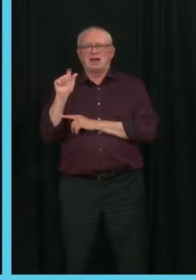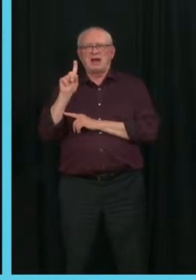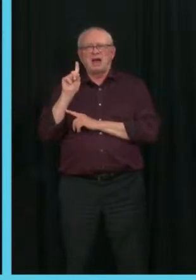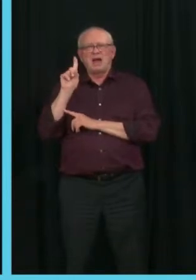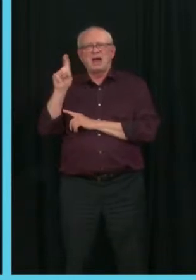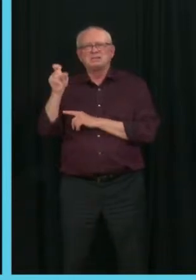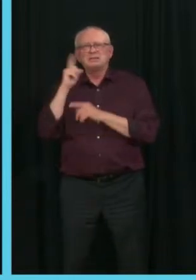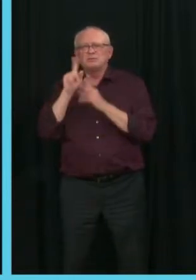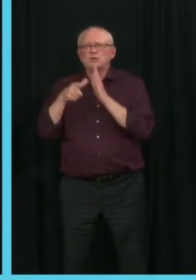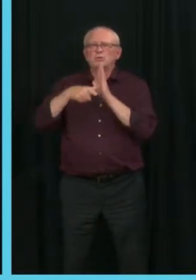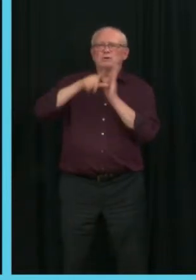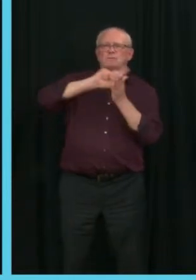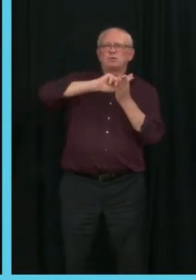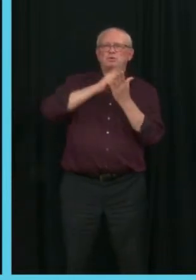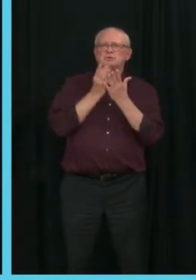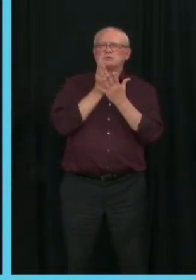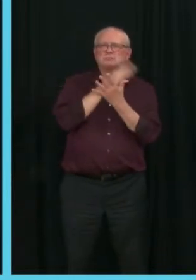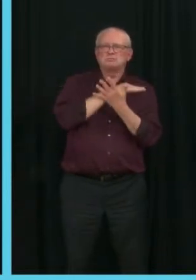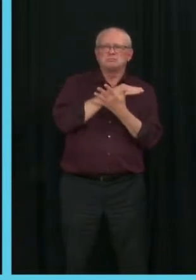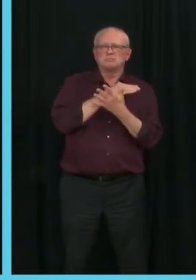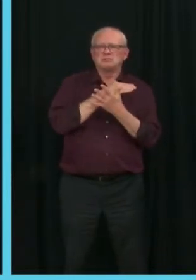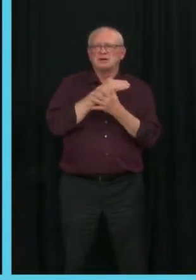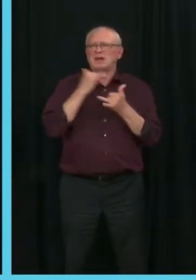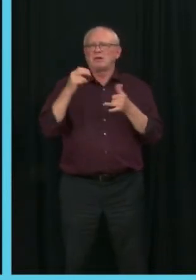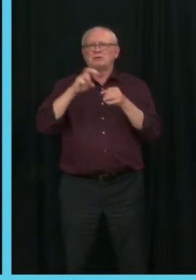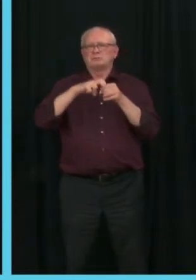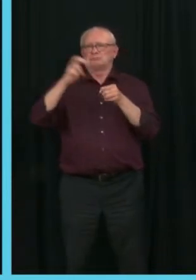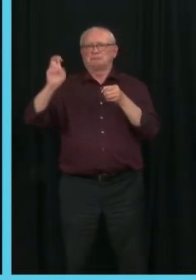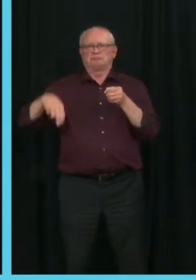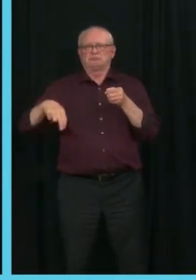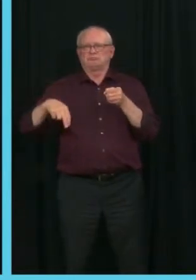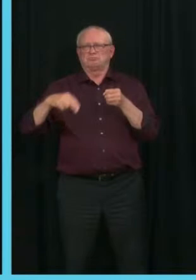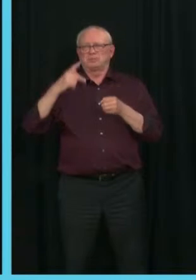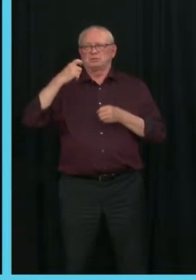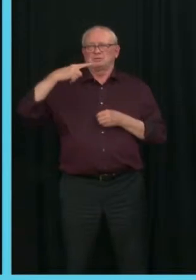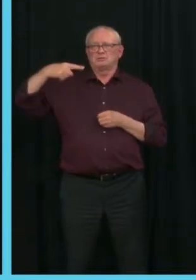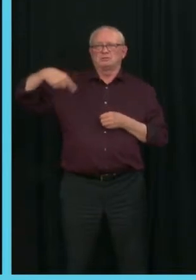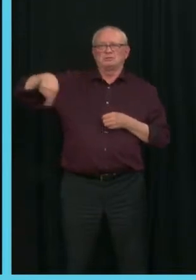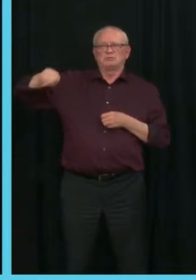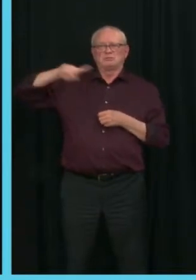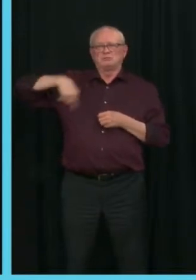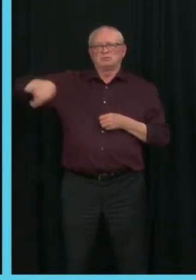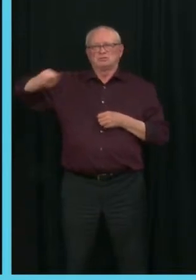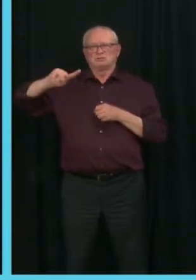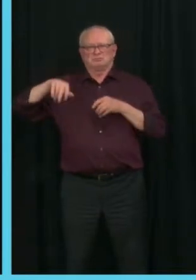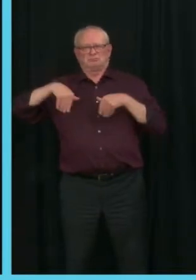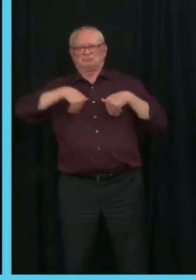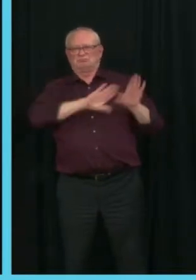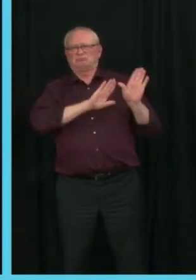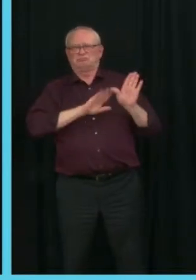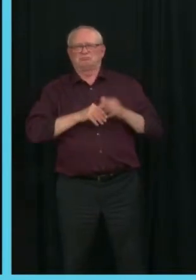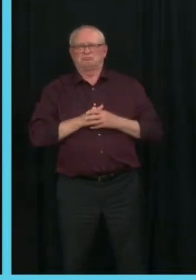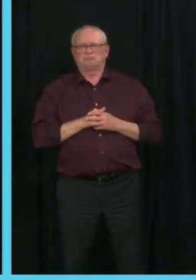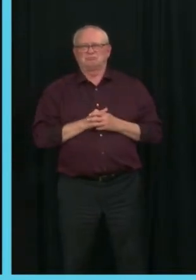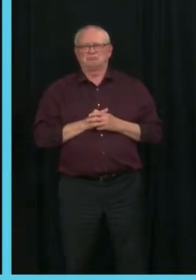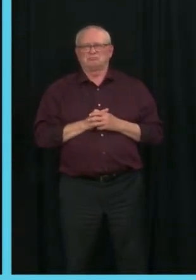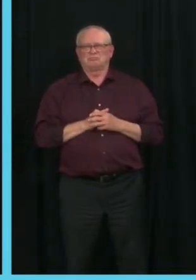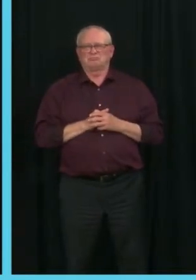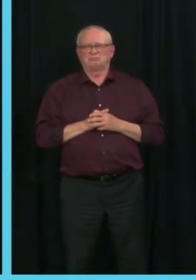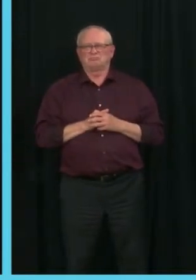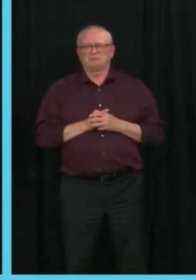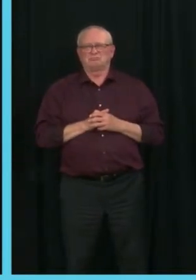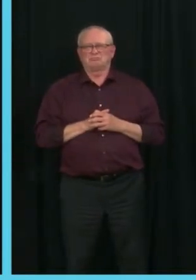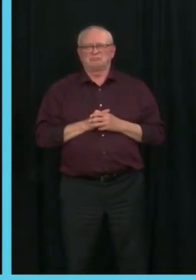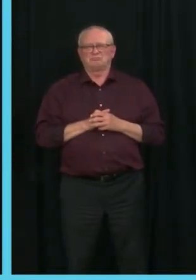our caucus, a former UCP MLA, I should say, because our caucus responded very quickly to that. and the need for at least some basic parameters